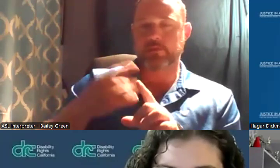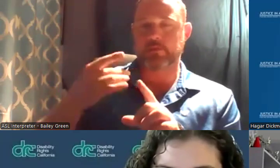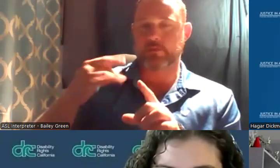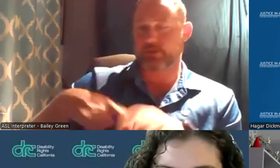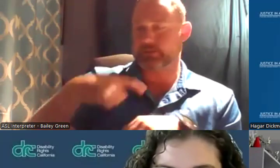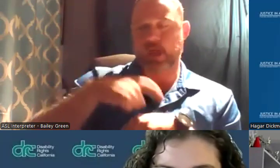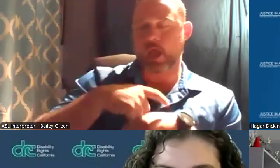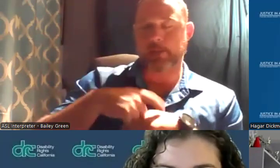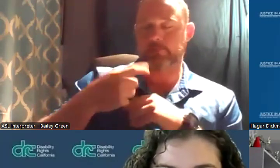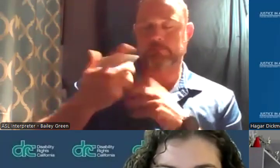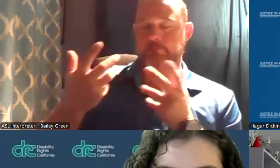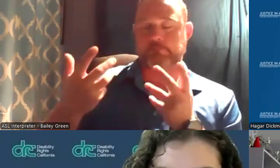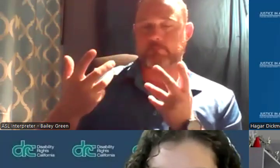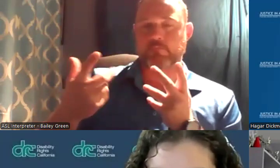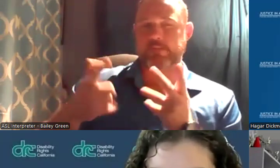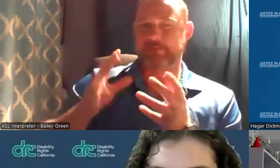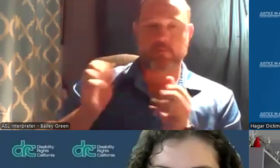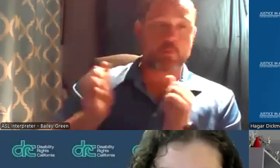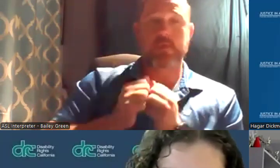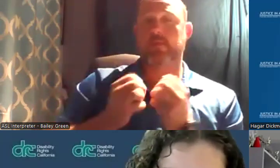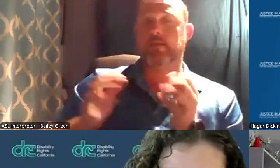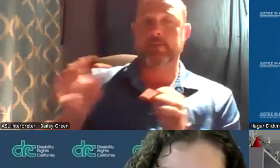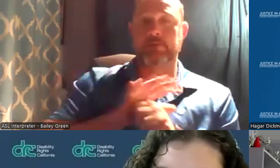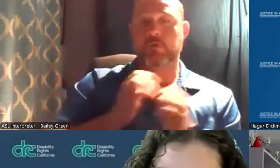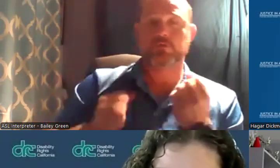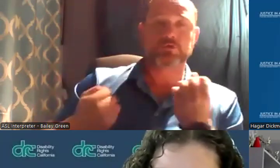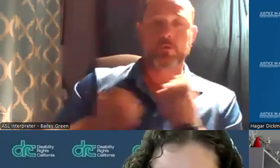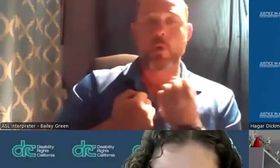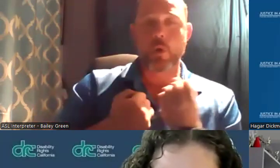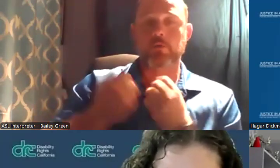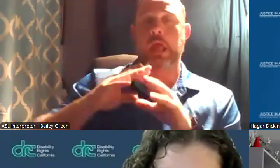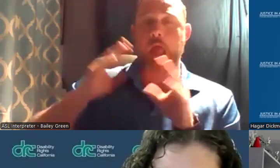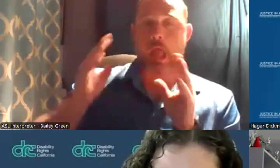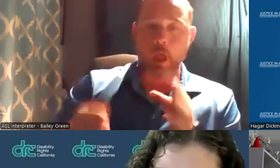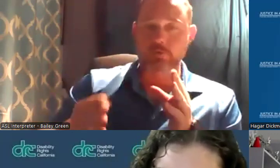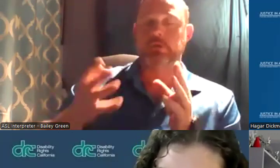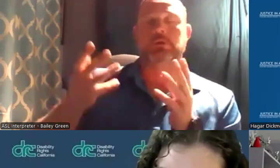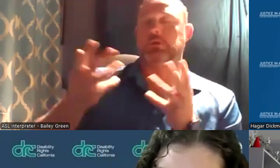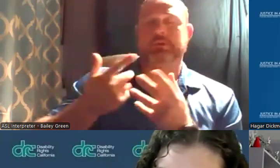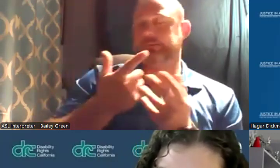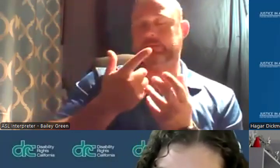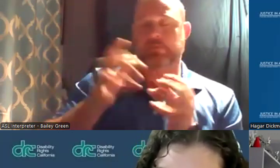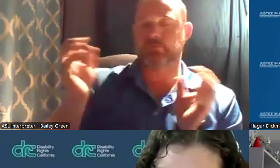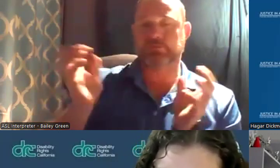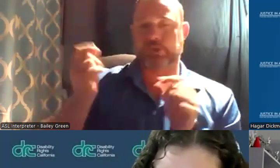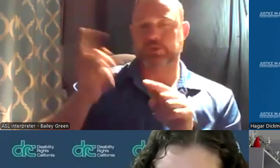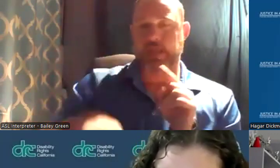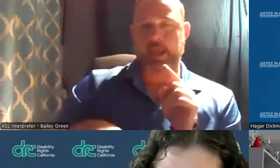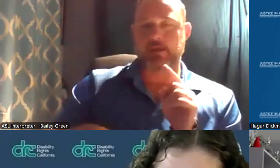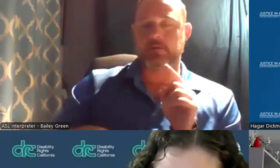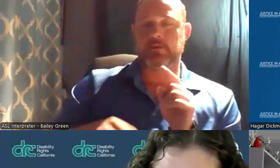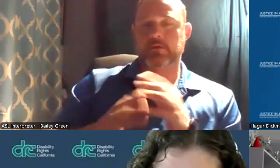age, even with full supports on the backside with housing and everything else. There's just no way. It's